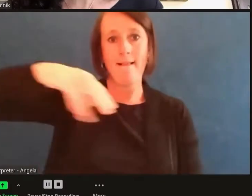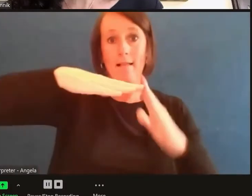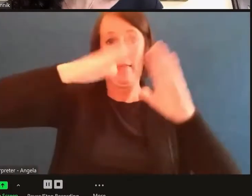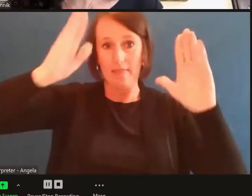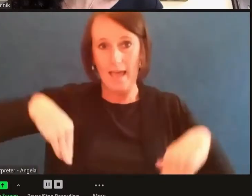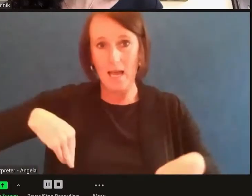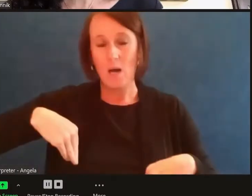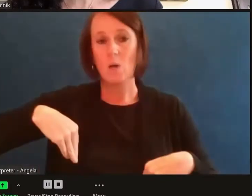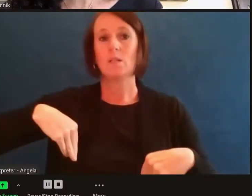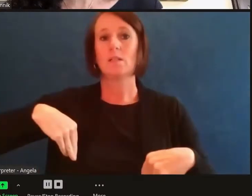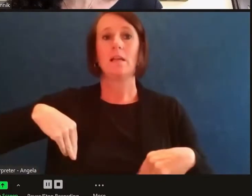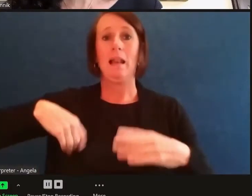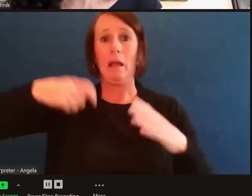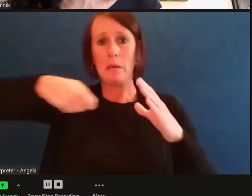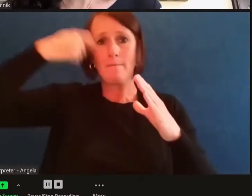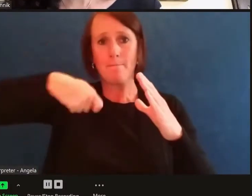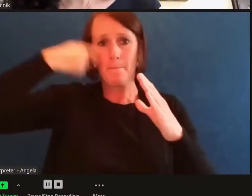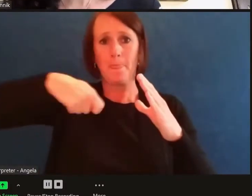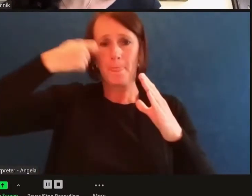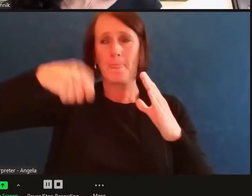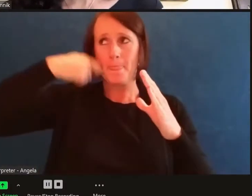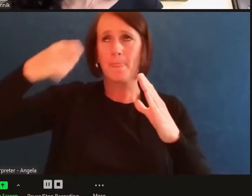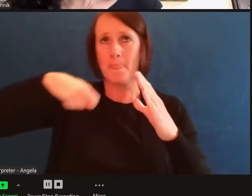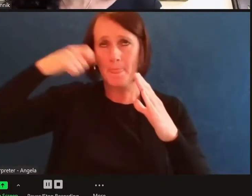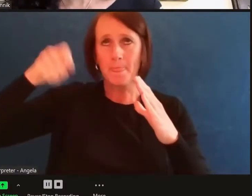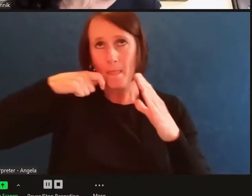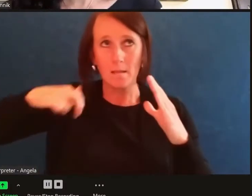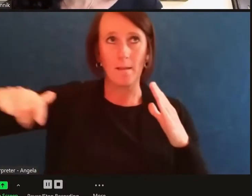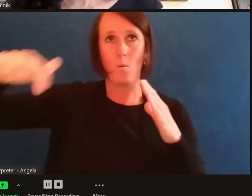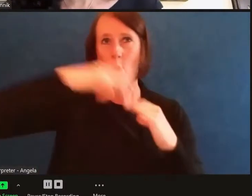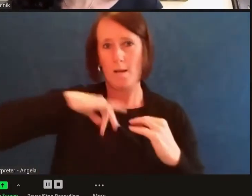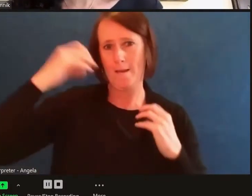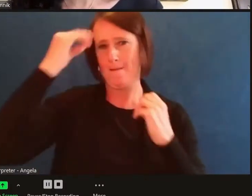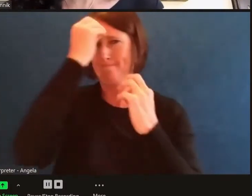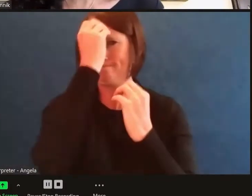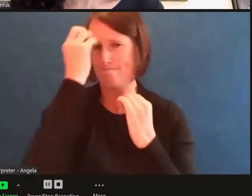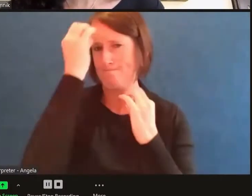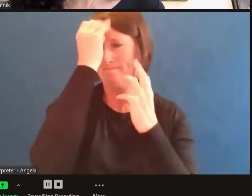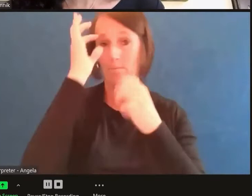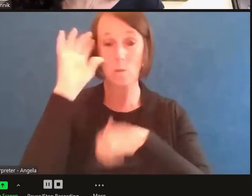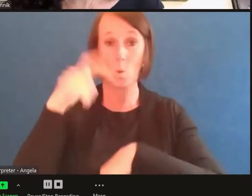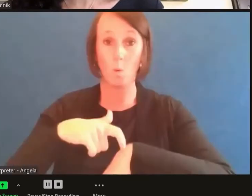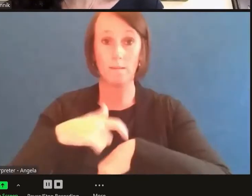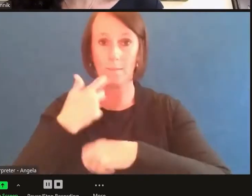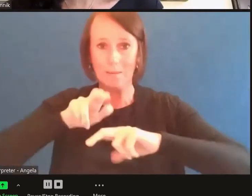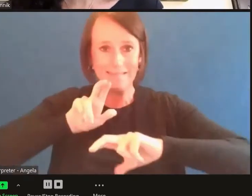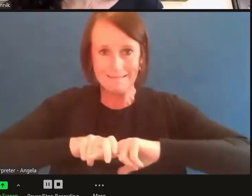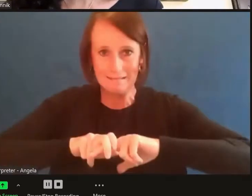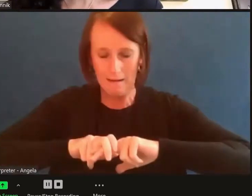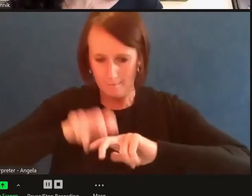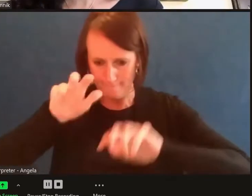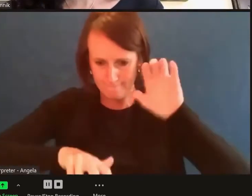super spaghetti as I was walking, because it was the only time I wasn't sitting down.